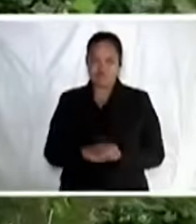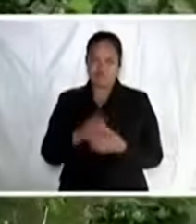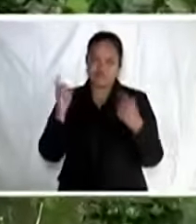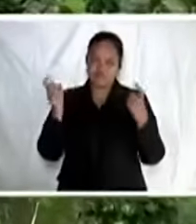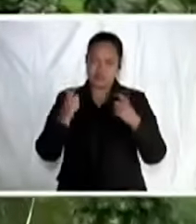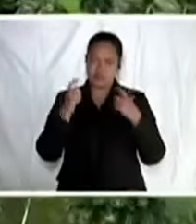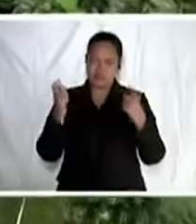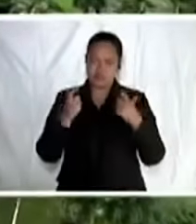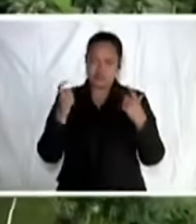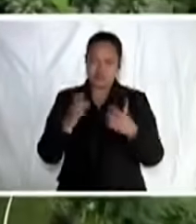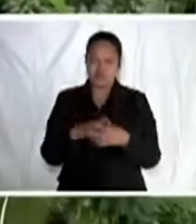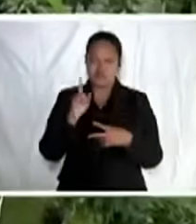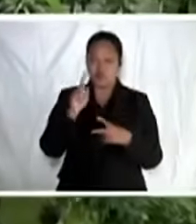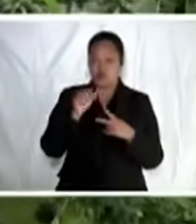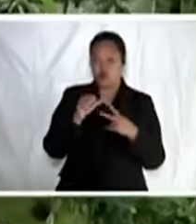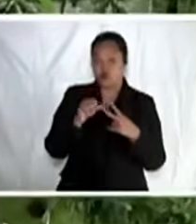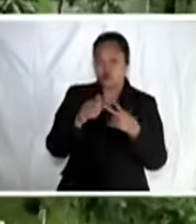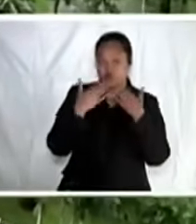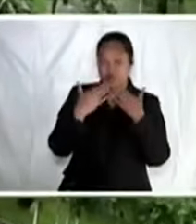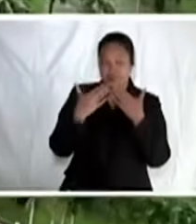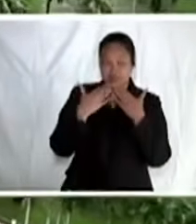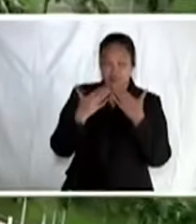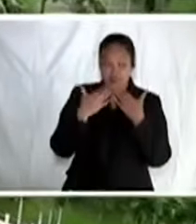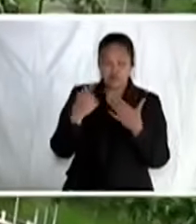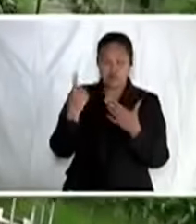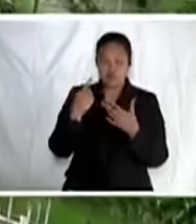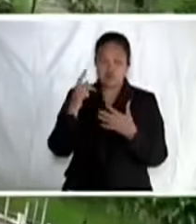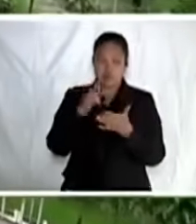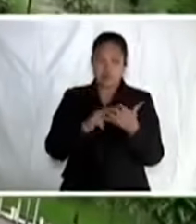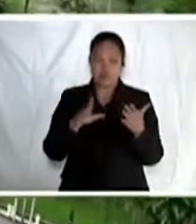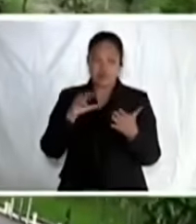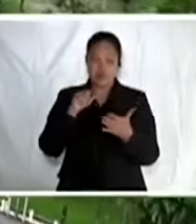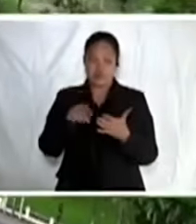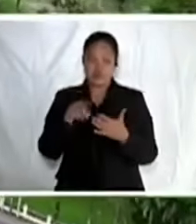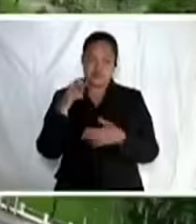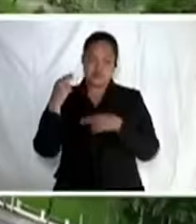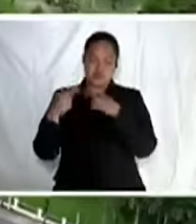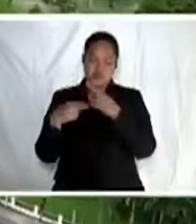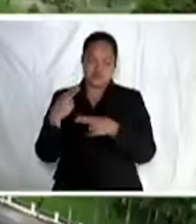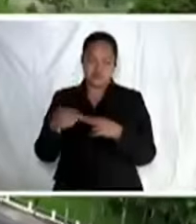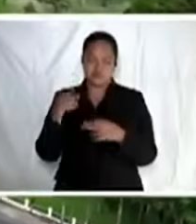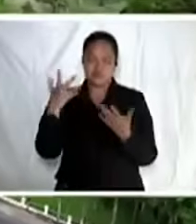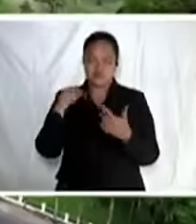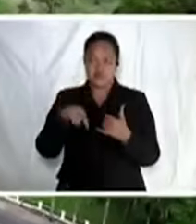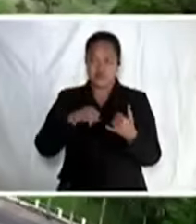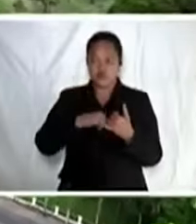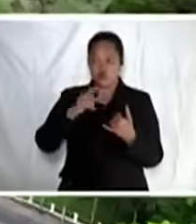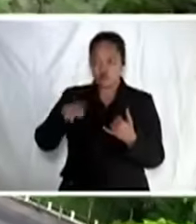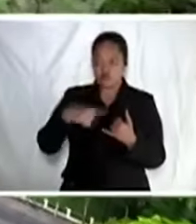celebrating. We are also thanking those that choose to be a part of this historic event, not just in Suva, but